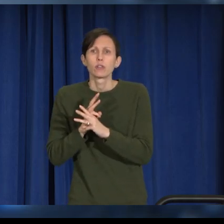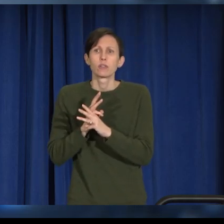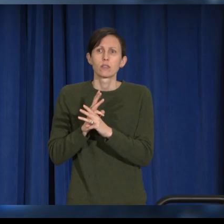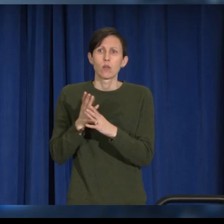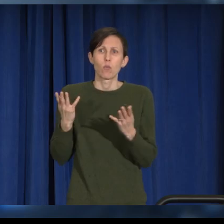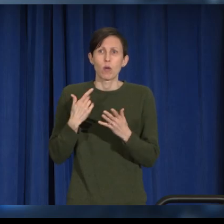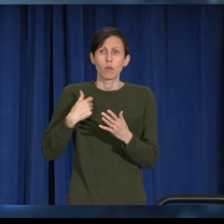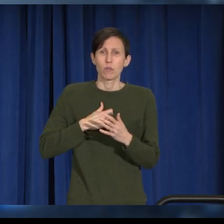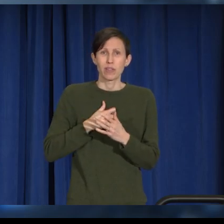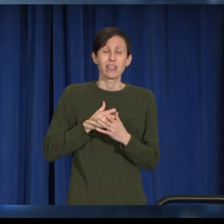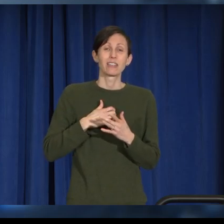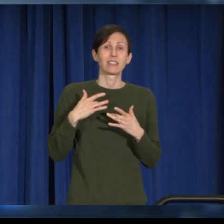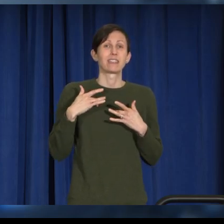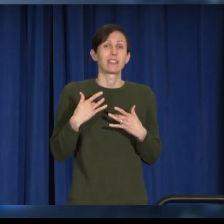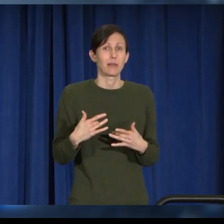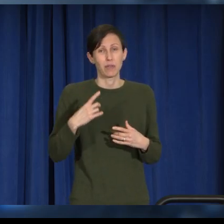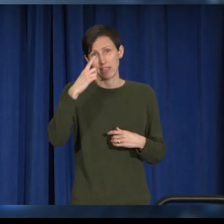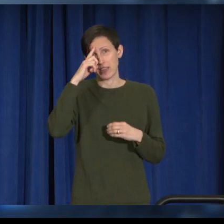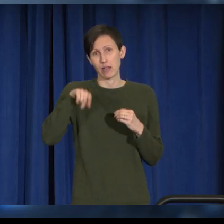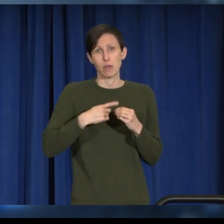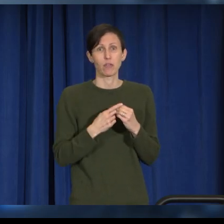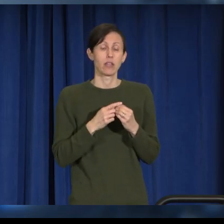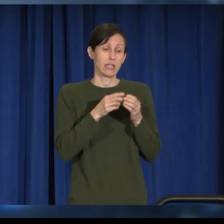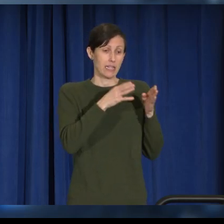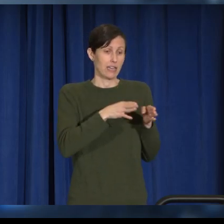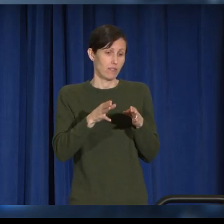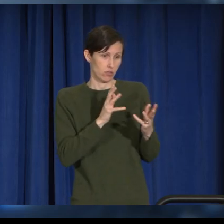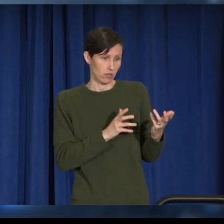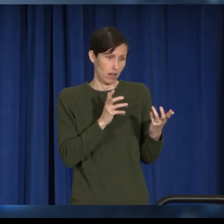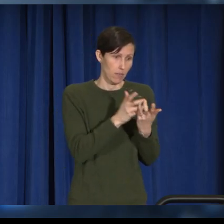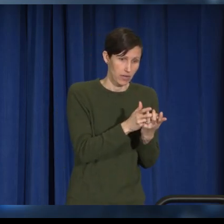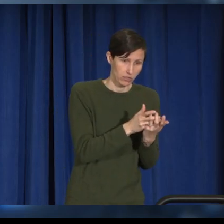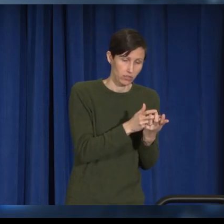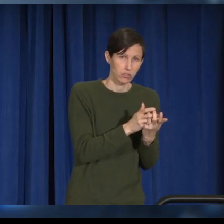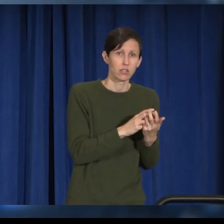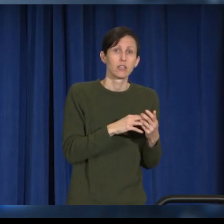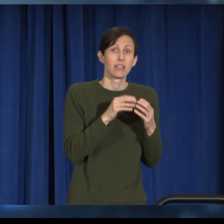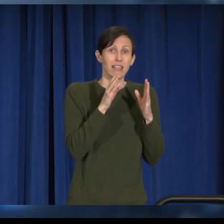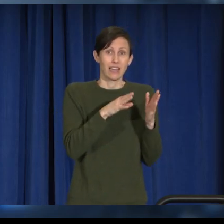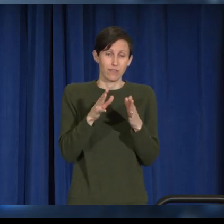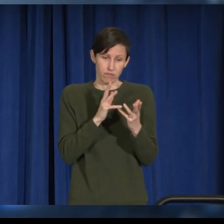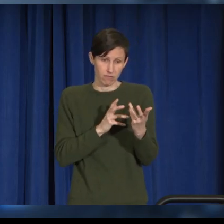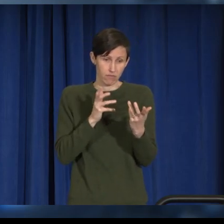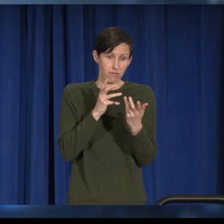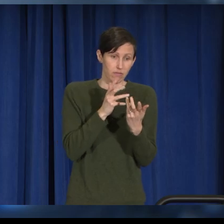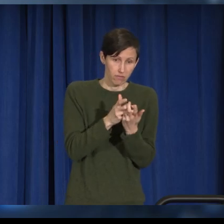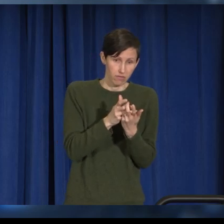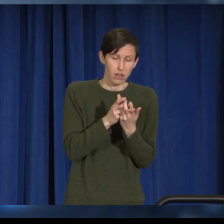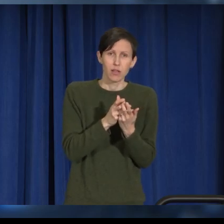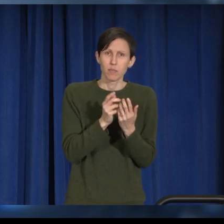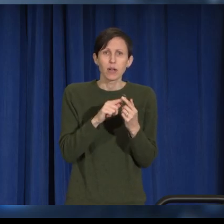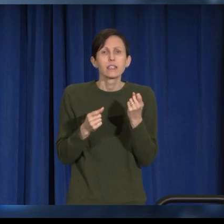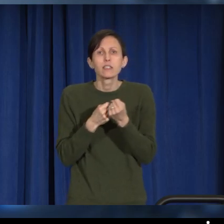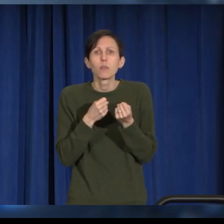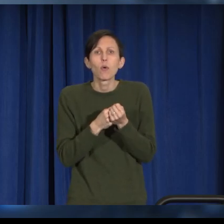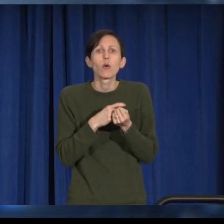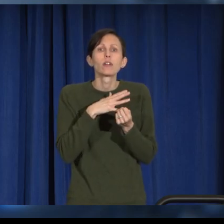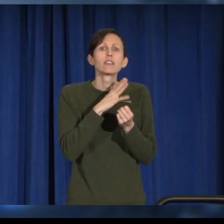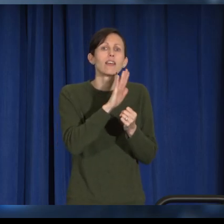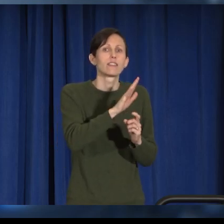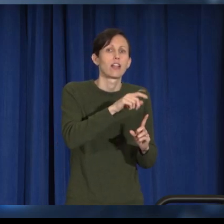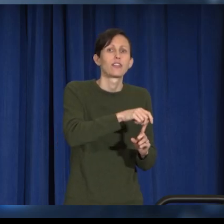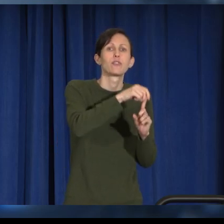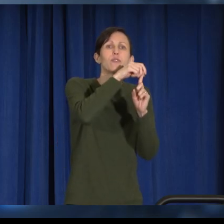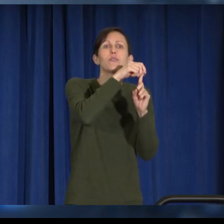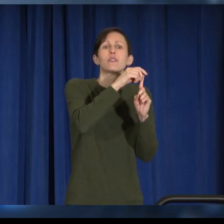individualized accommodation. We're doing individualized accommodation that supports the individuality that people bring to the